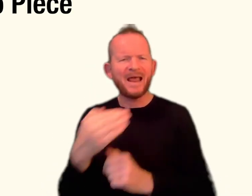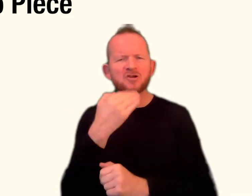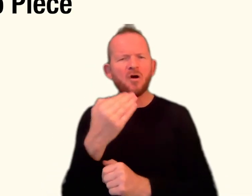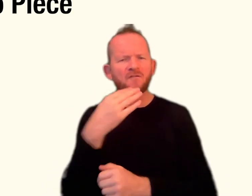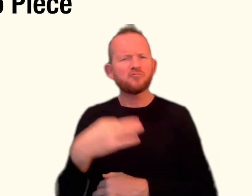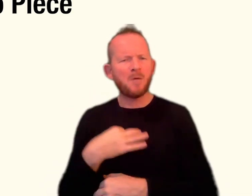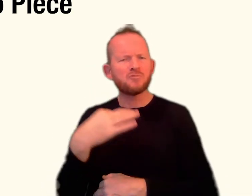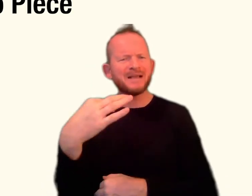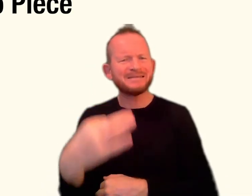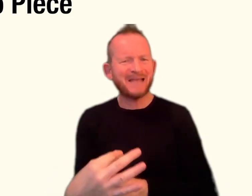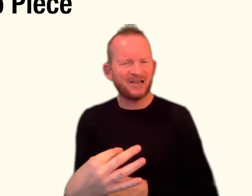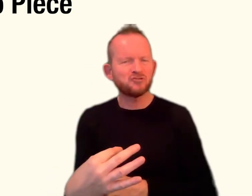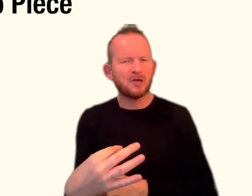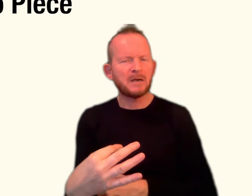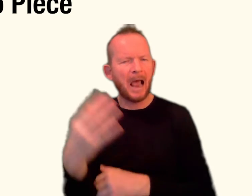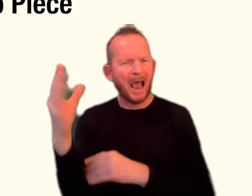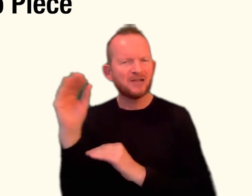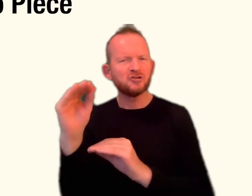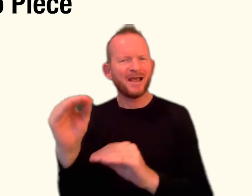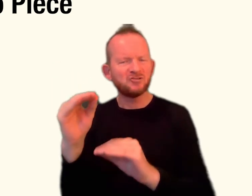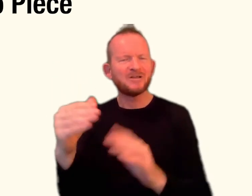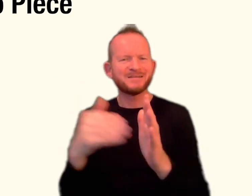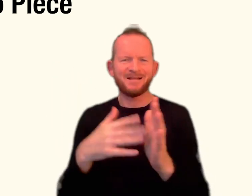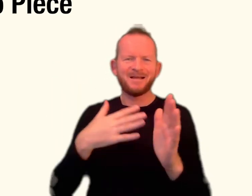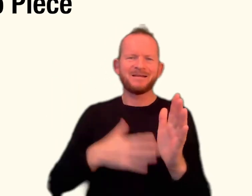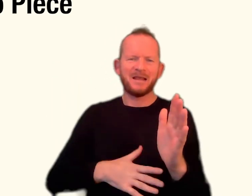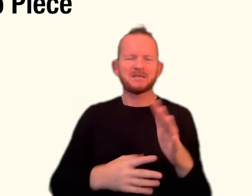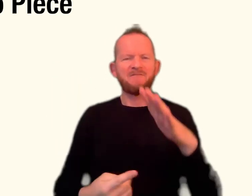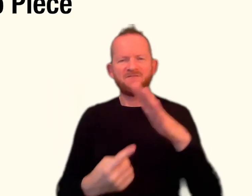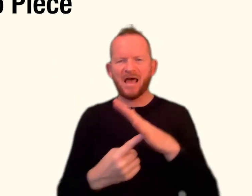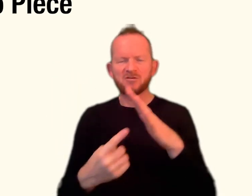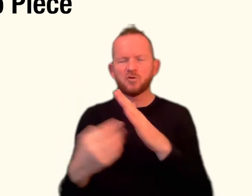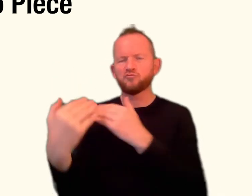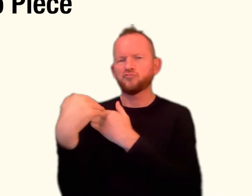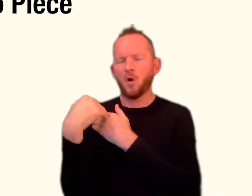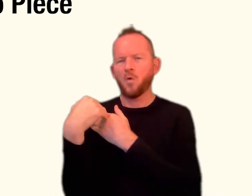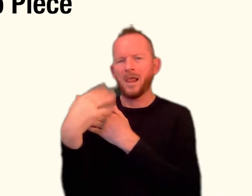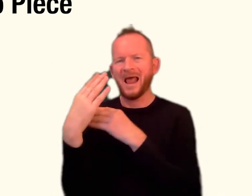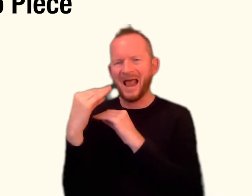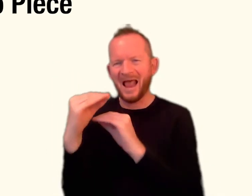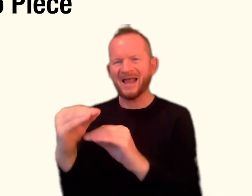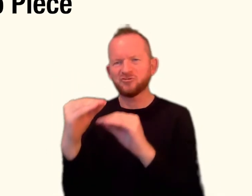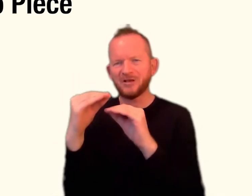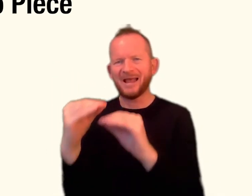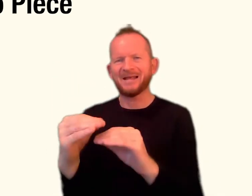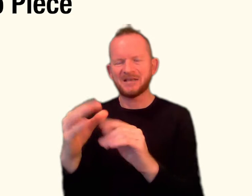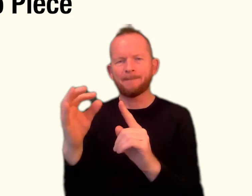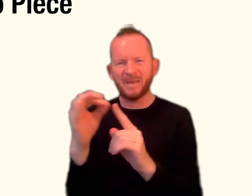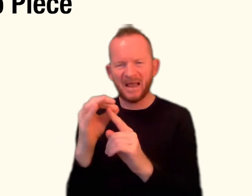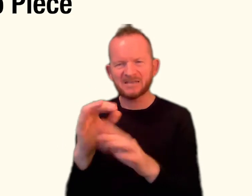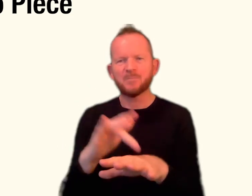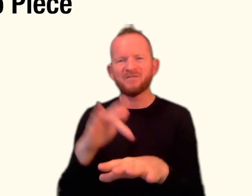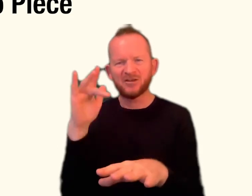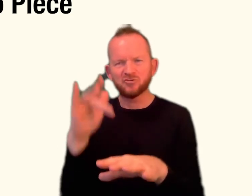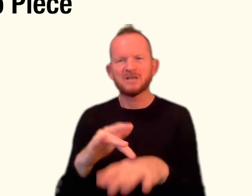enough representation, and education still needs to play a vital role in educating peers, professionals